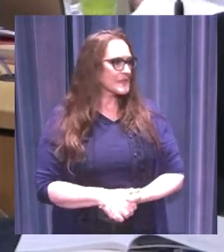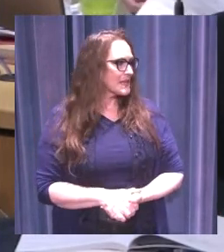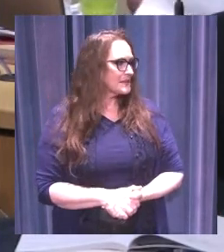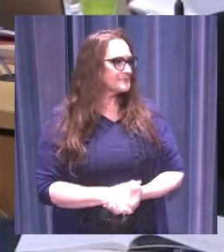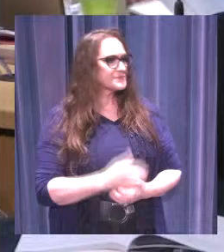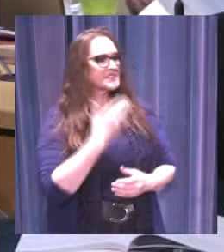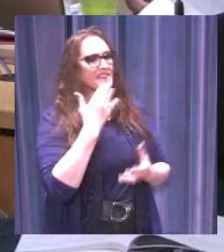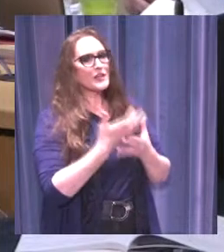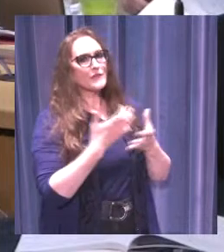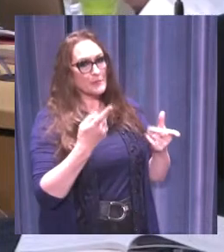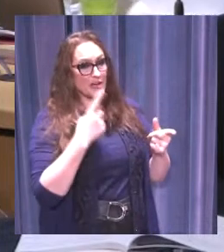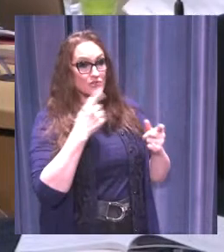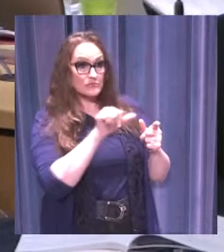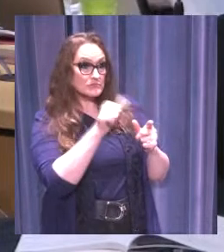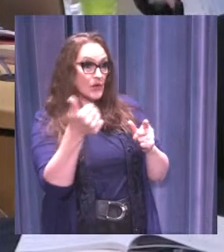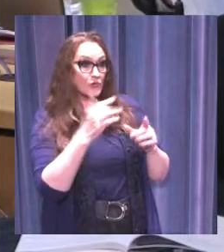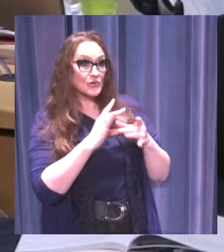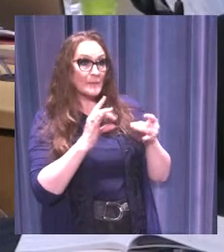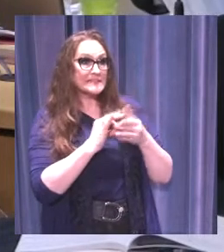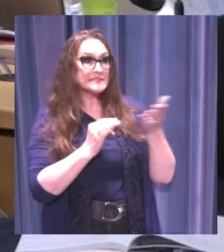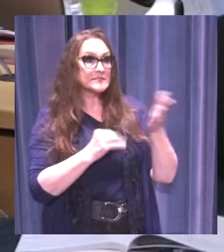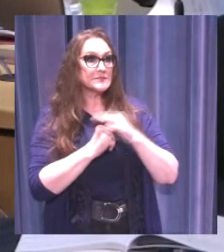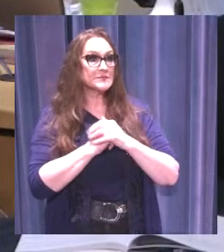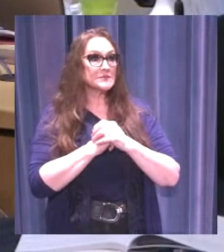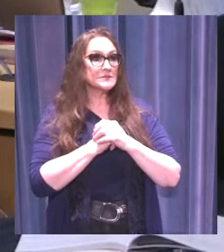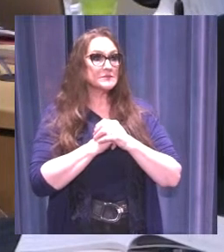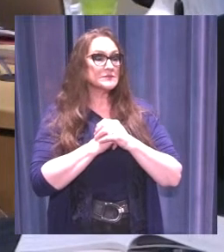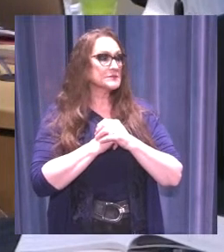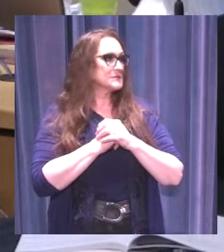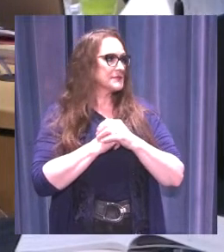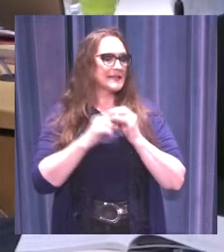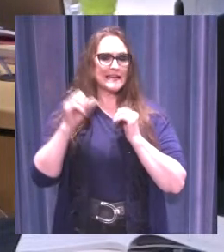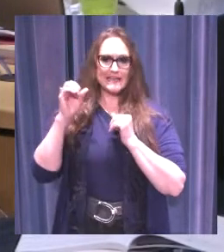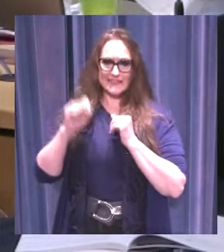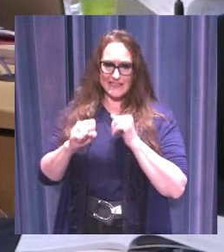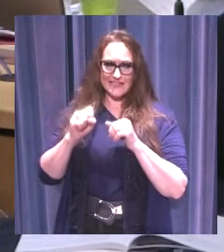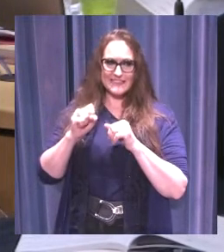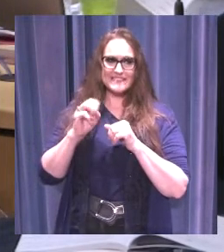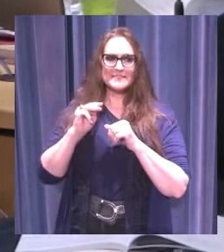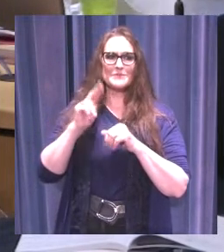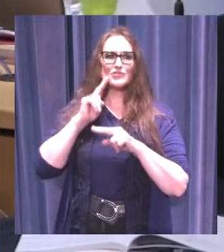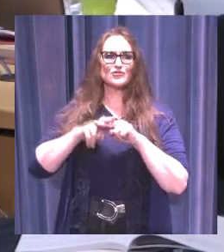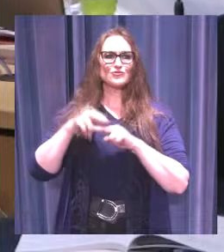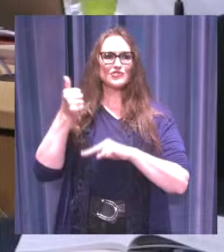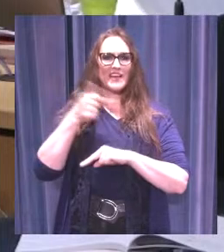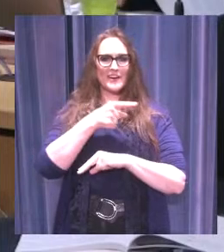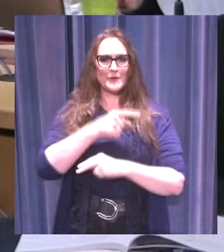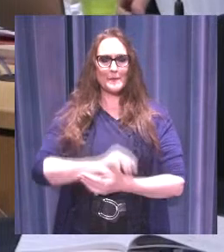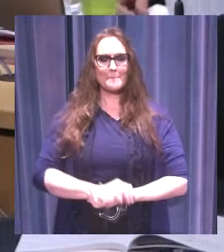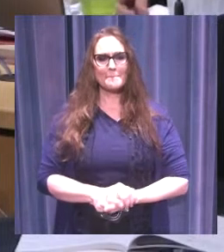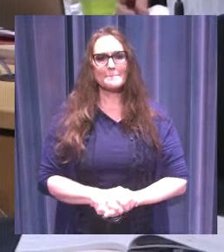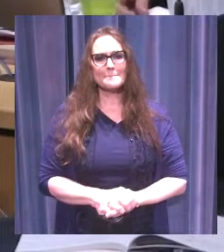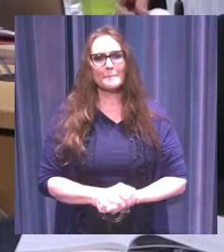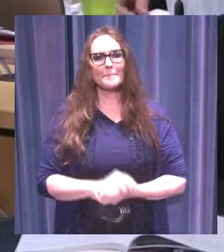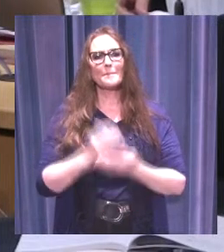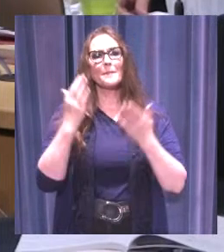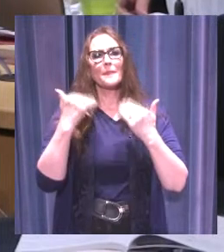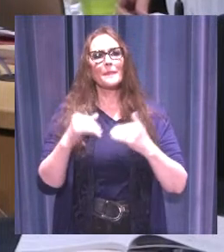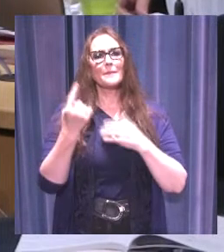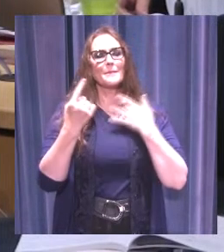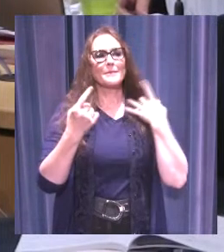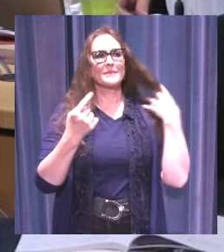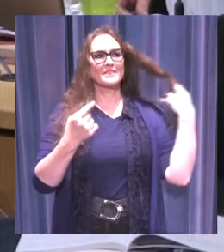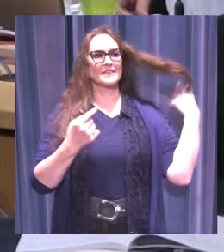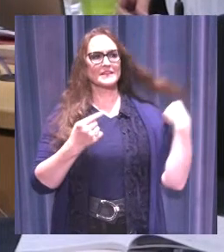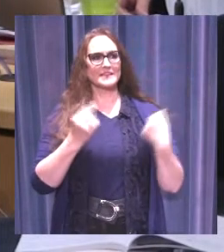Thank you very much. Are there any other comments? Yes, Mr. Chair. The next one has